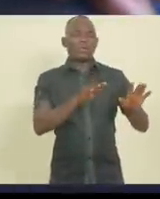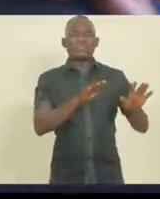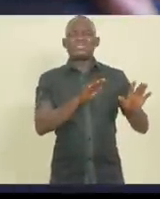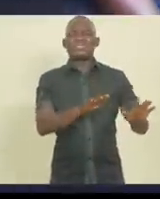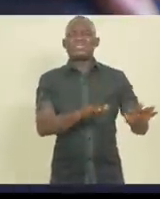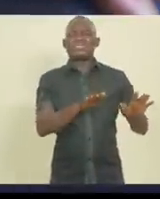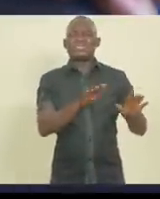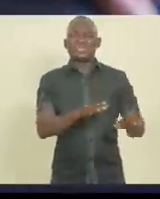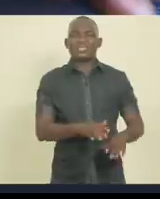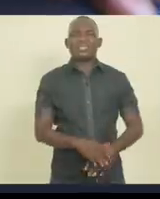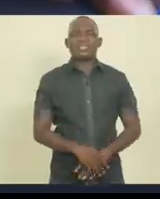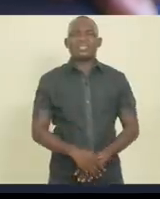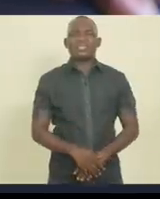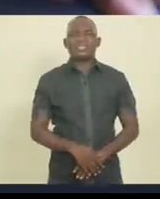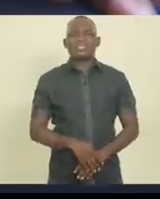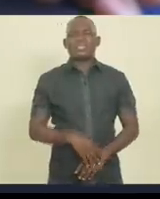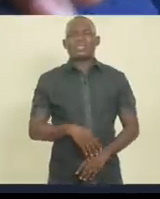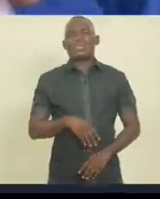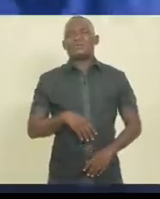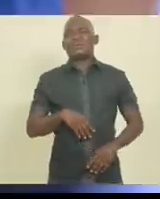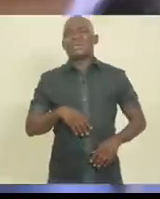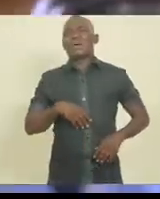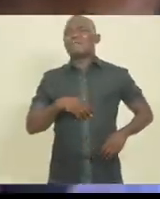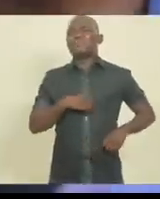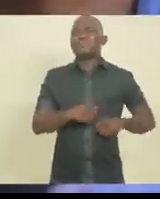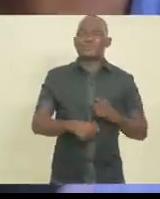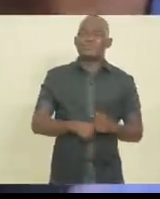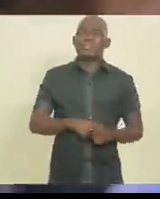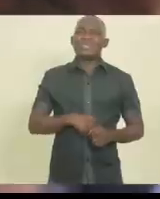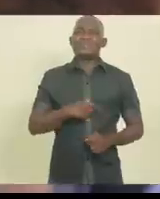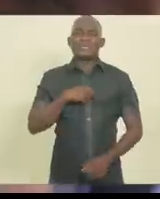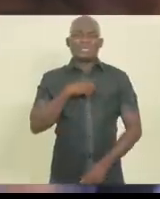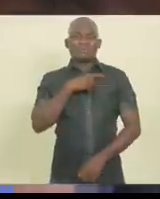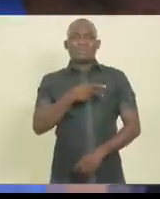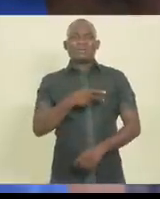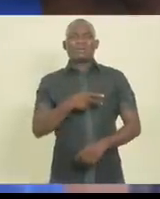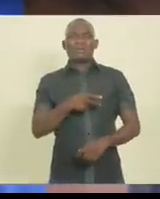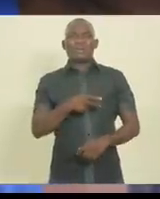unlike other women who can't get pregnant. And with some, the way they behave,